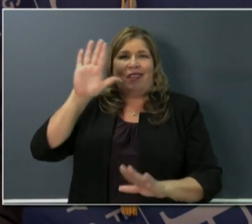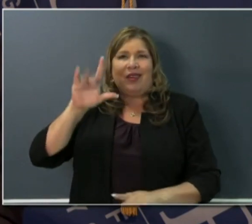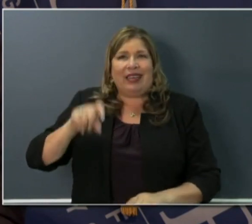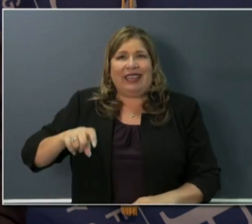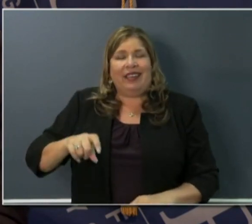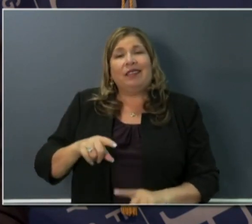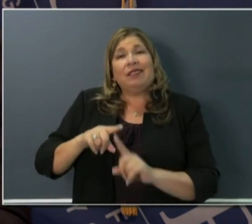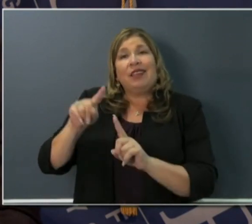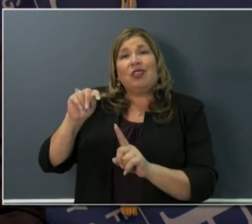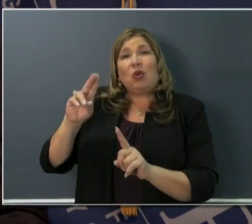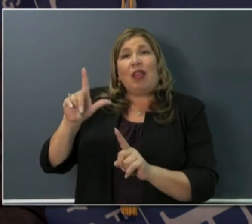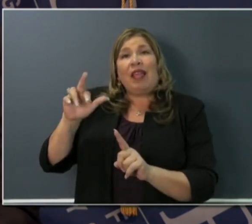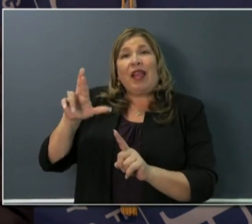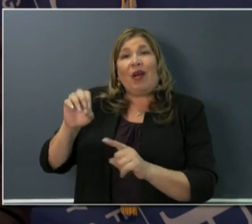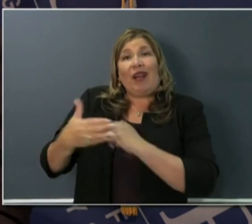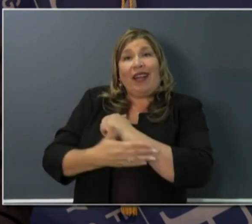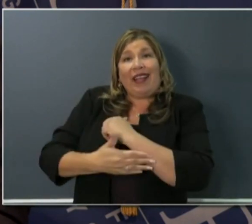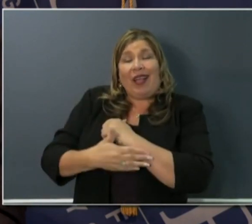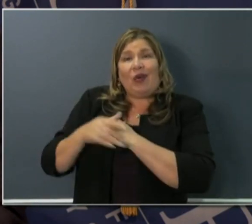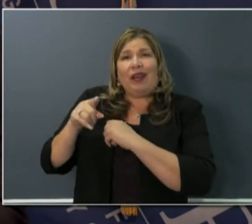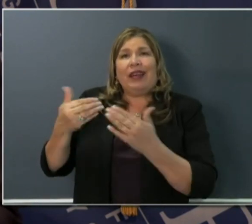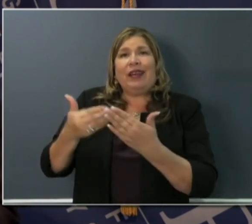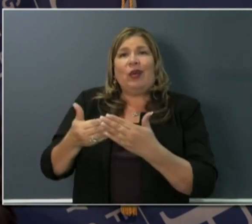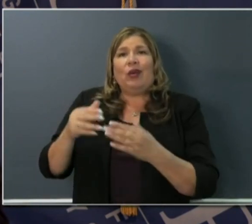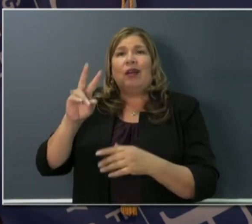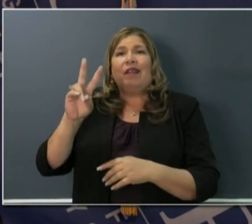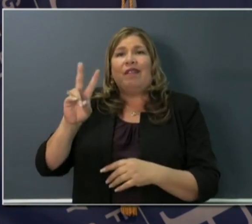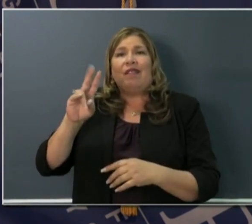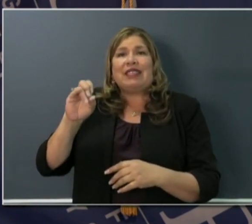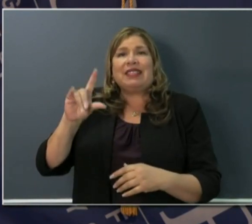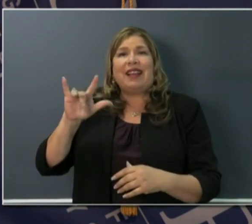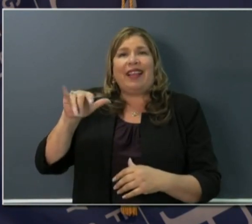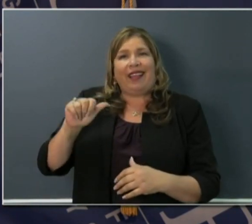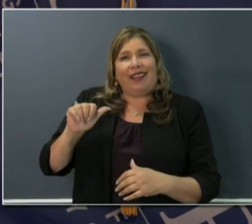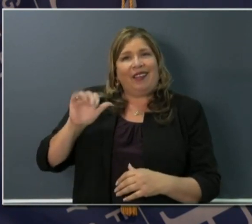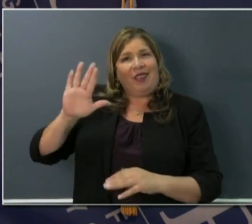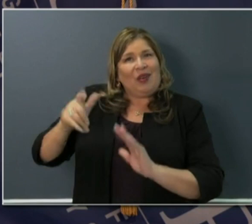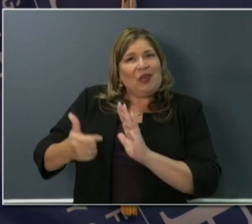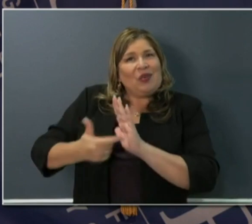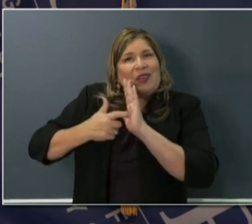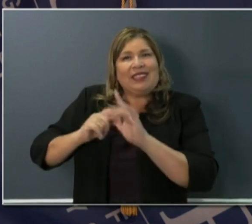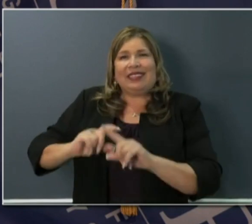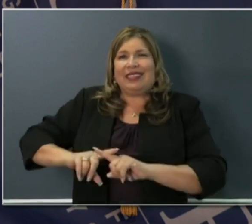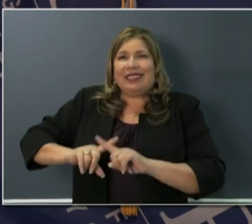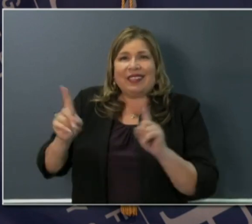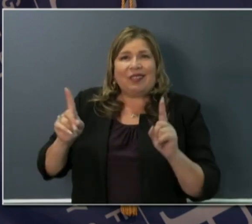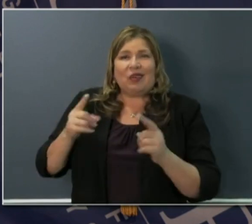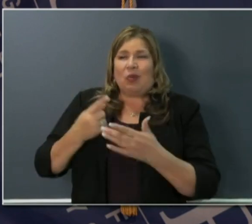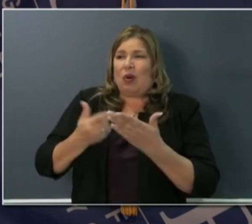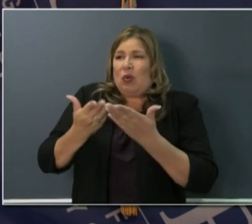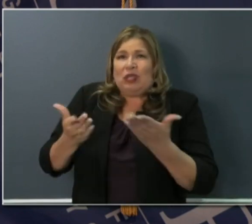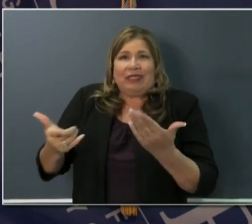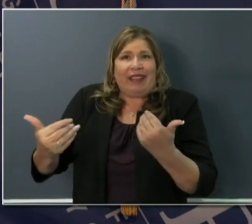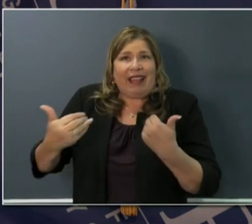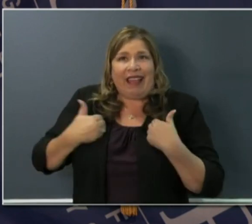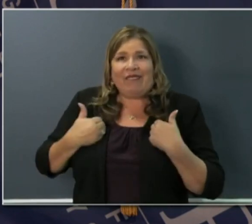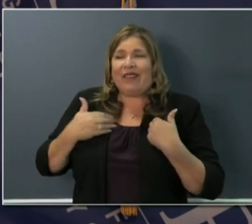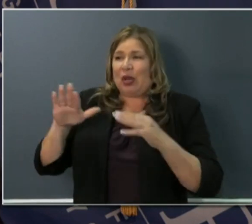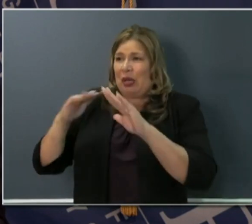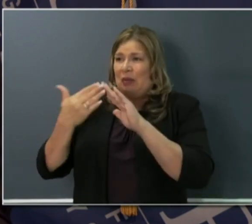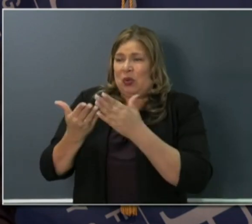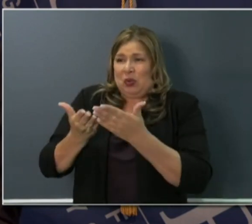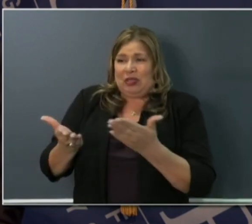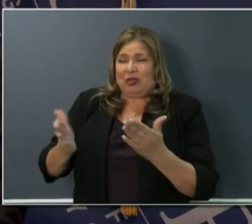Tulare County or you're near Visalia, it's a very different condition and environment in terms of resources, community